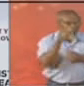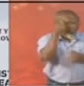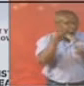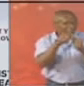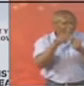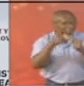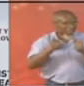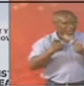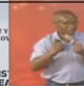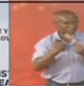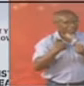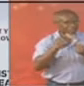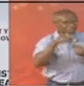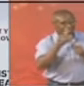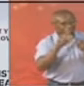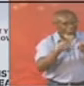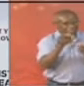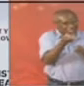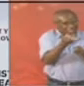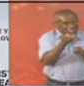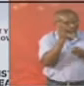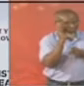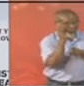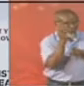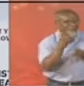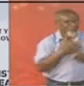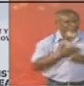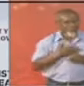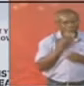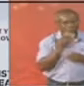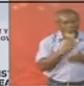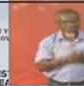to TV6, please.